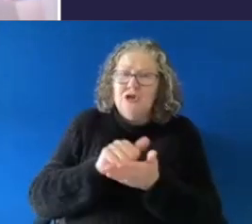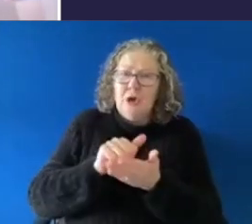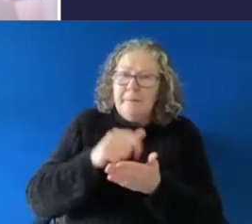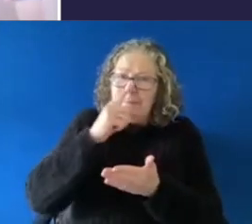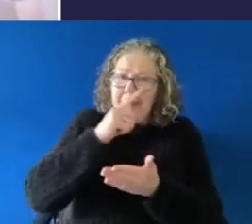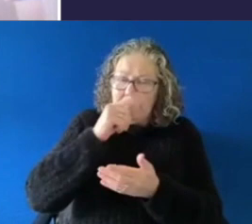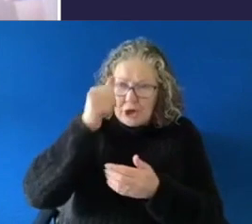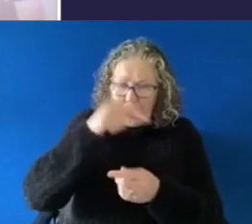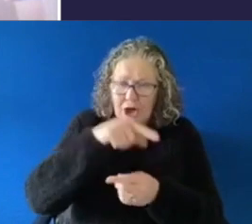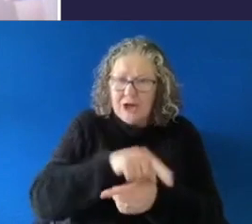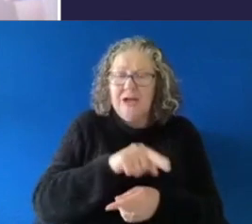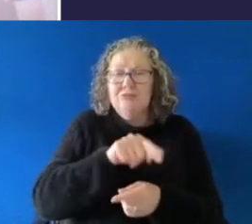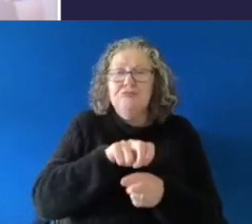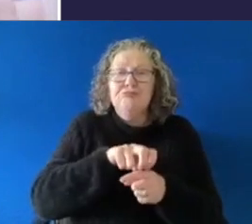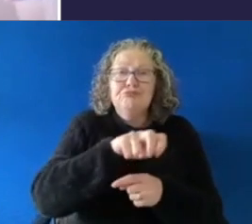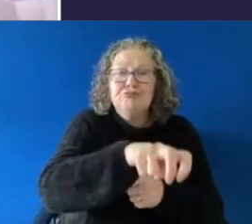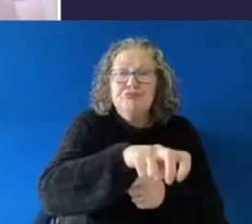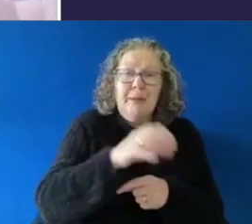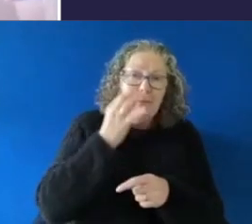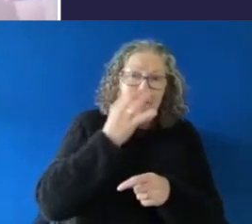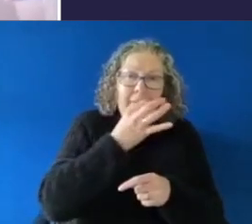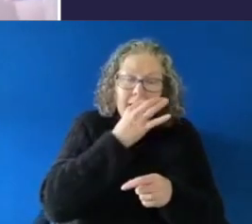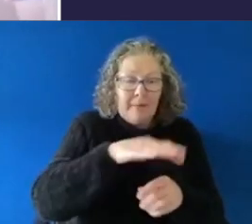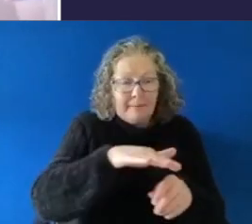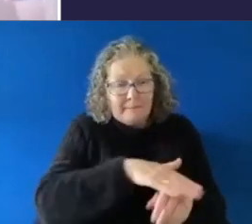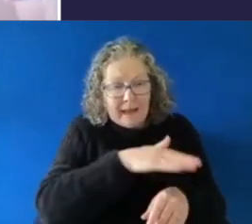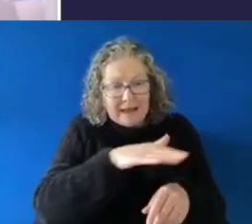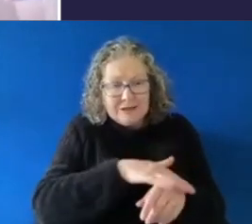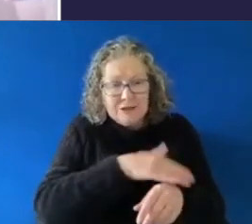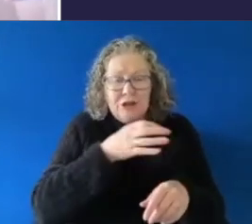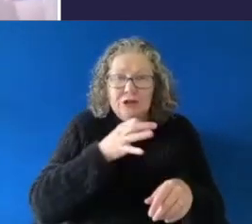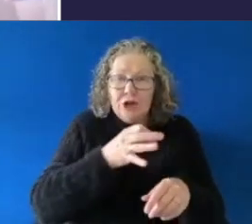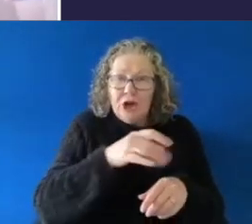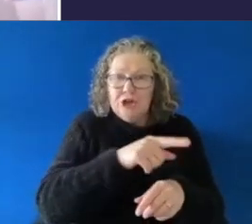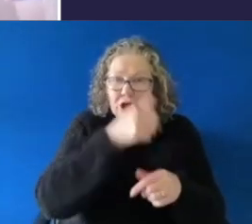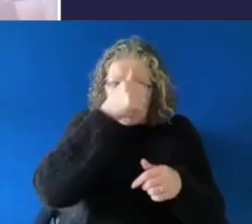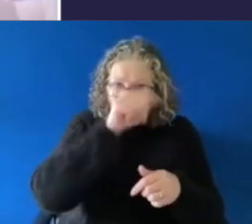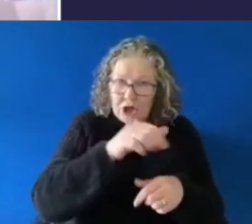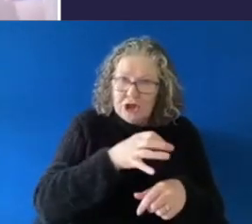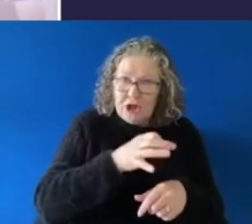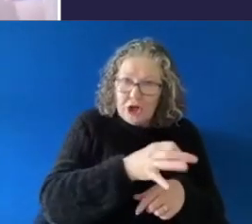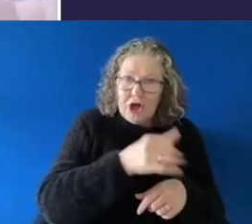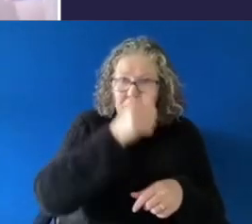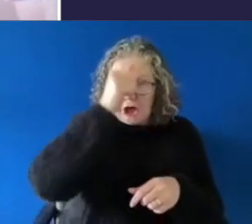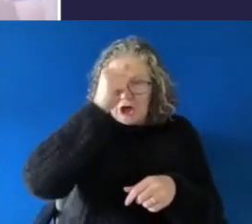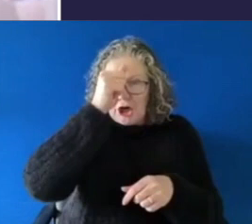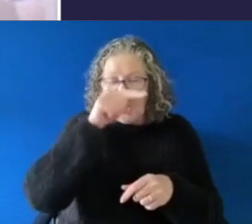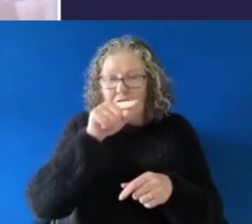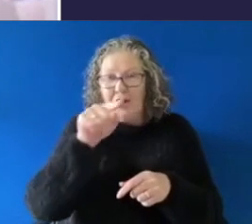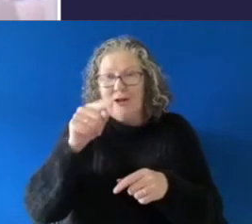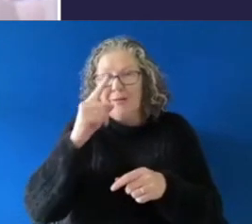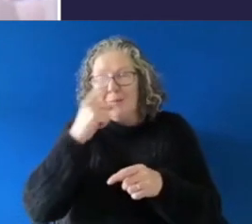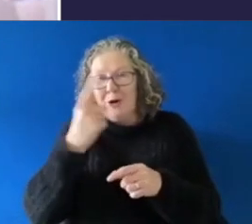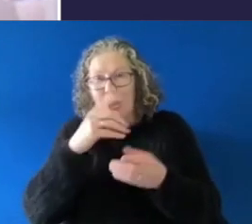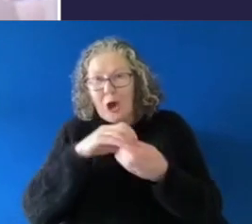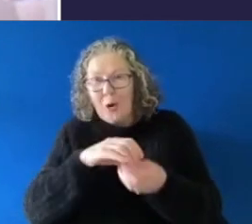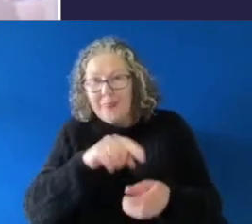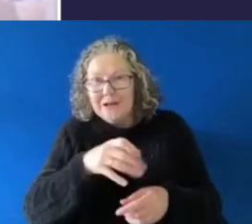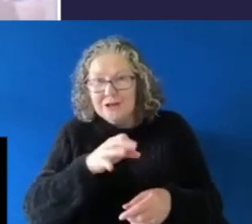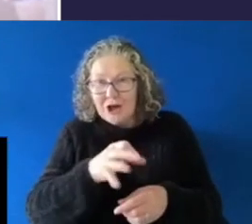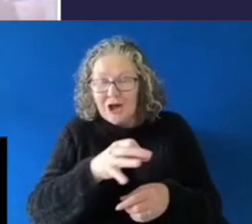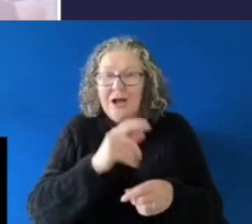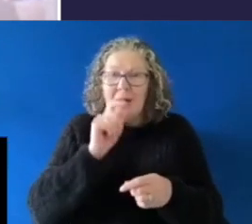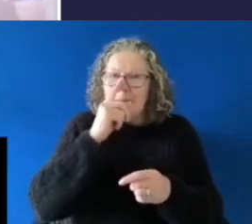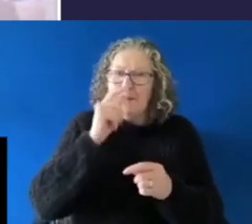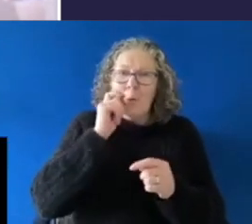and she pats the dog and she meets the owner. She knows the dog, she knows the owner. And I'll be out and about sometimes, and people will come up to me and they